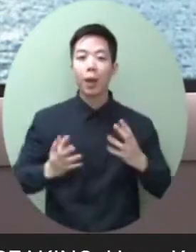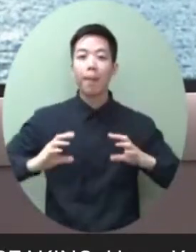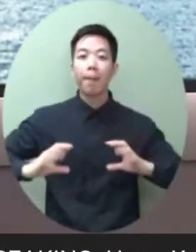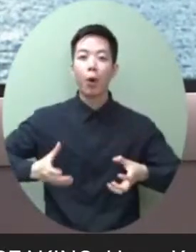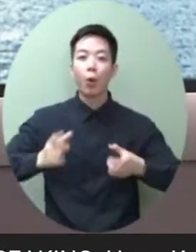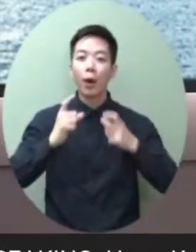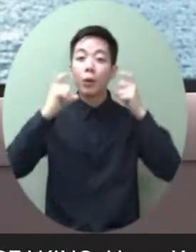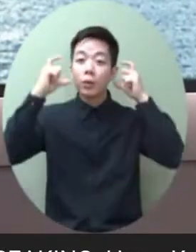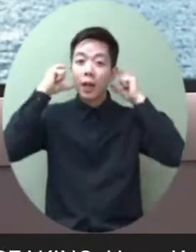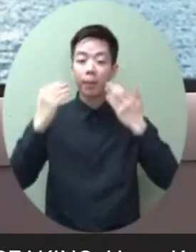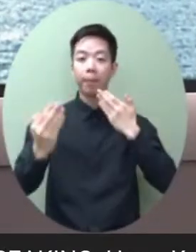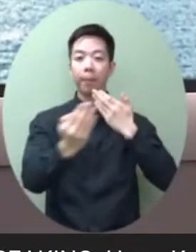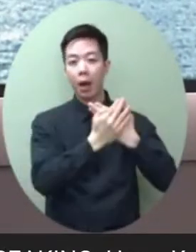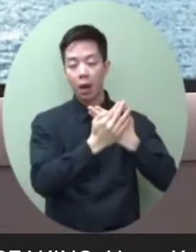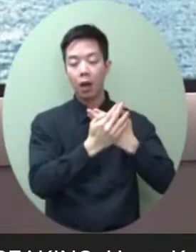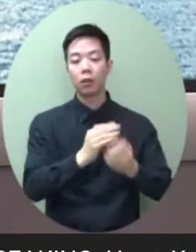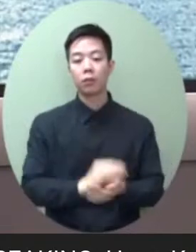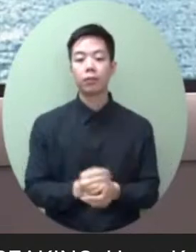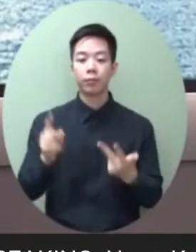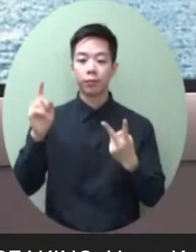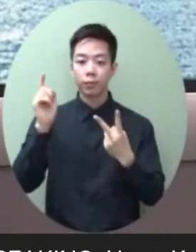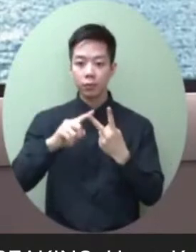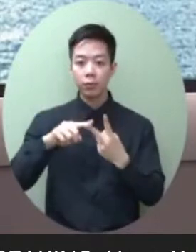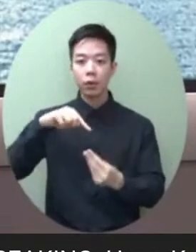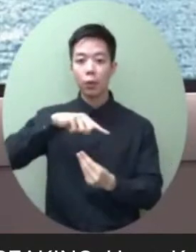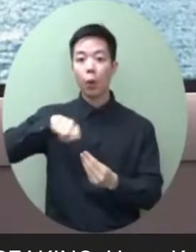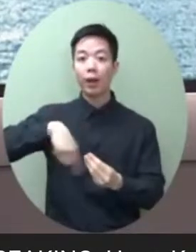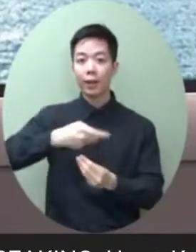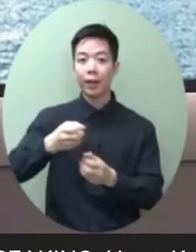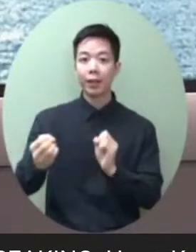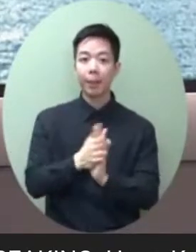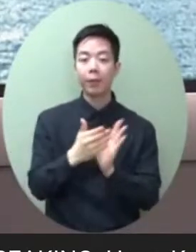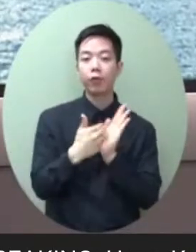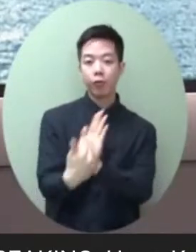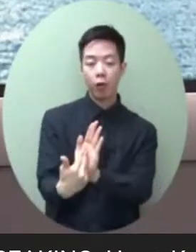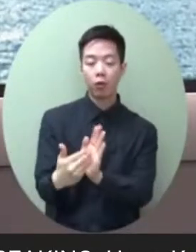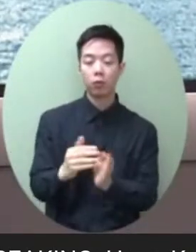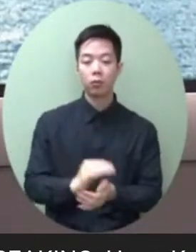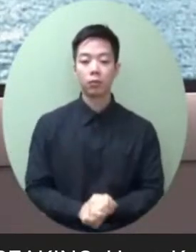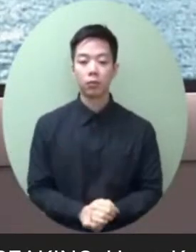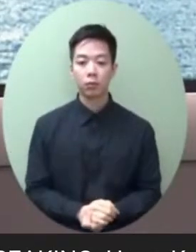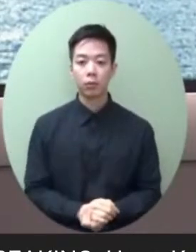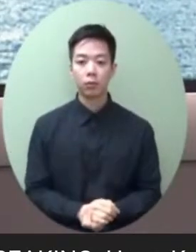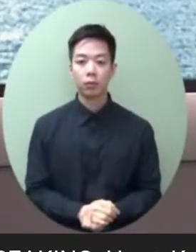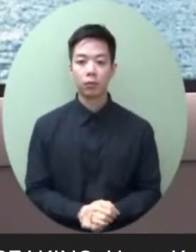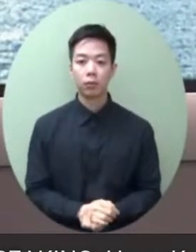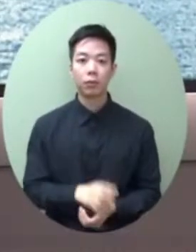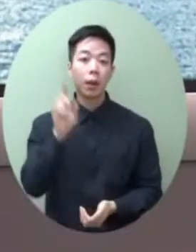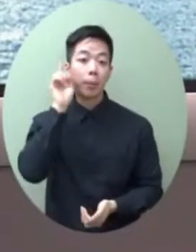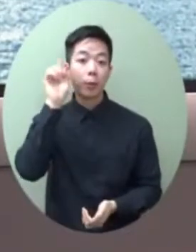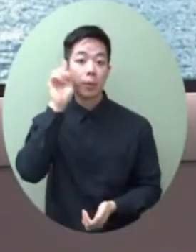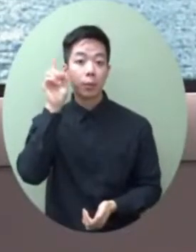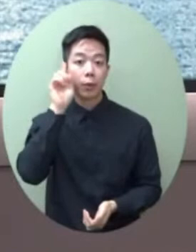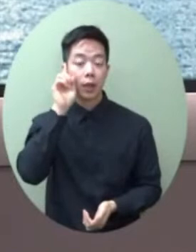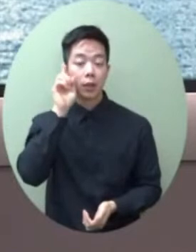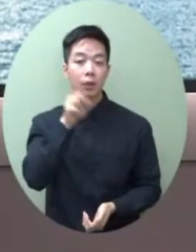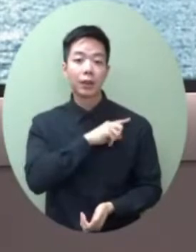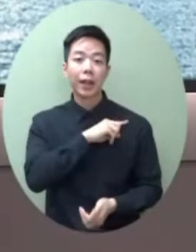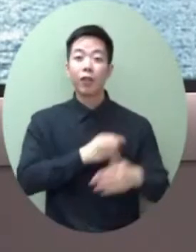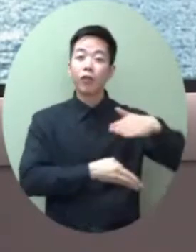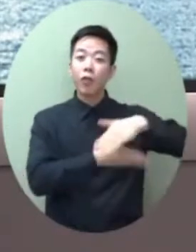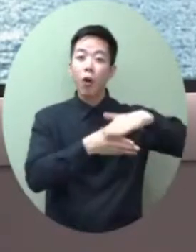or you can put a cloth mask on top of their mask, surgical mask. And they